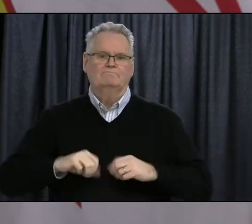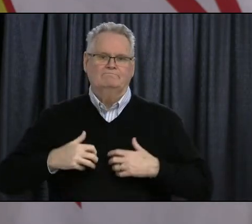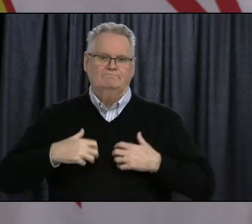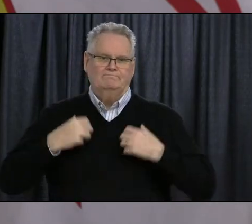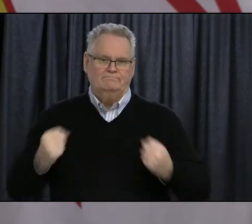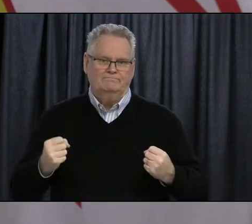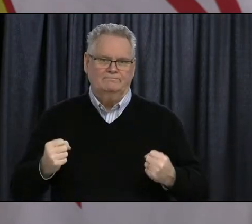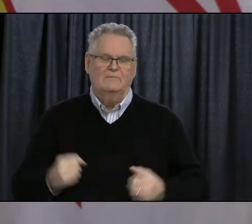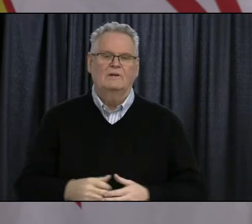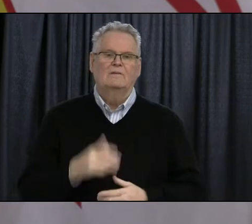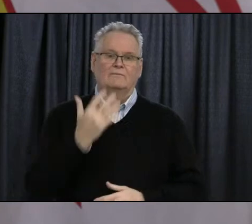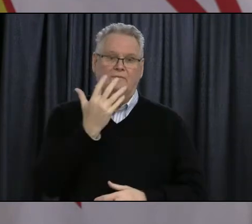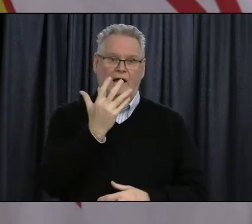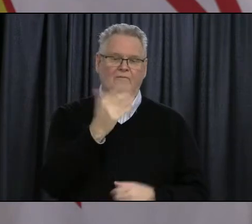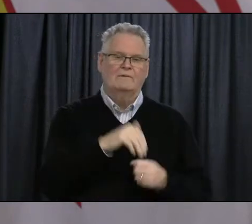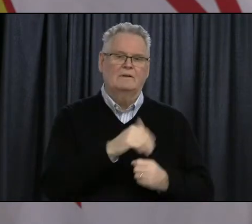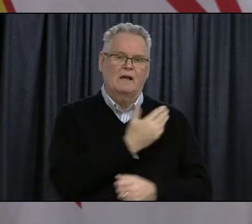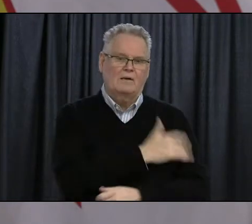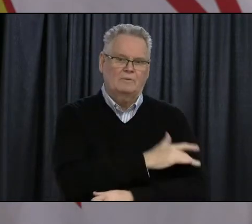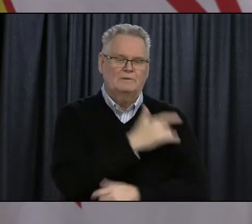we have tested